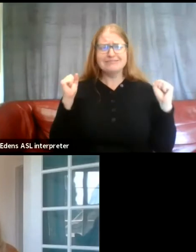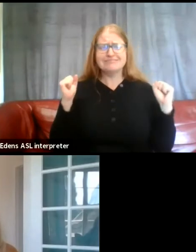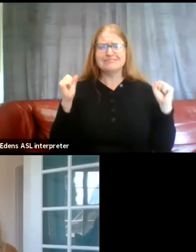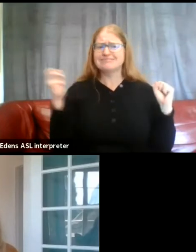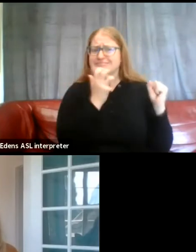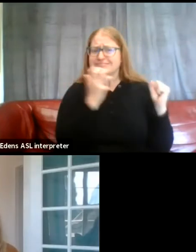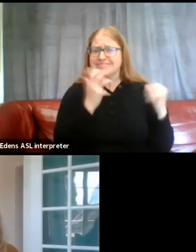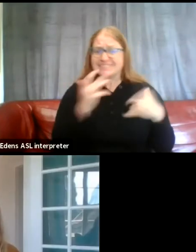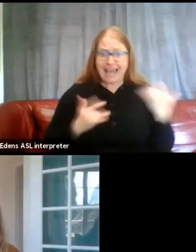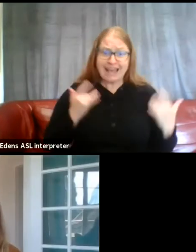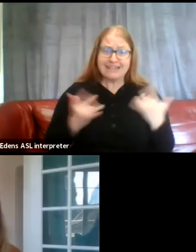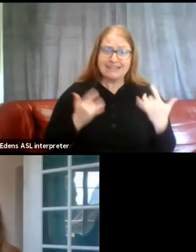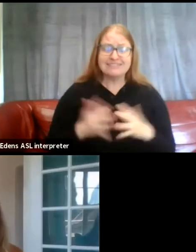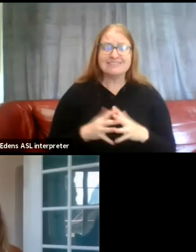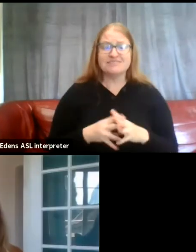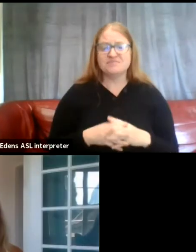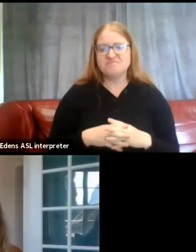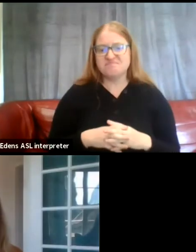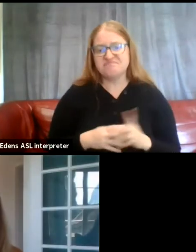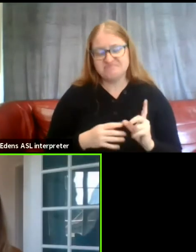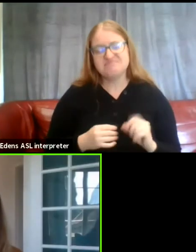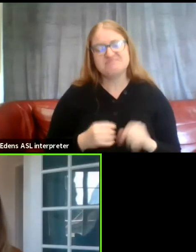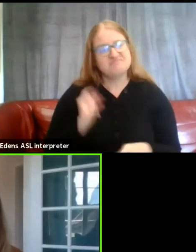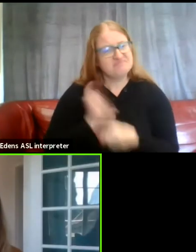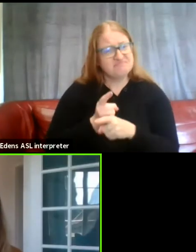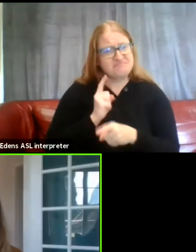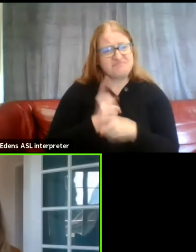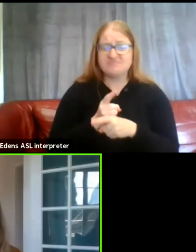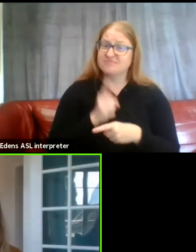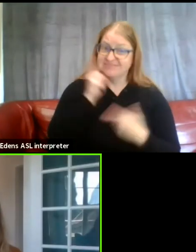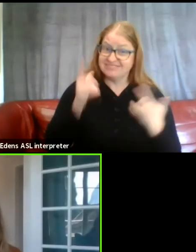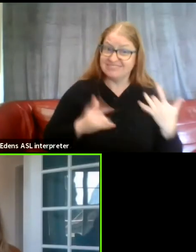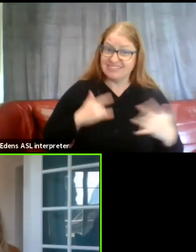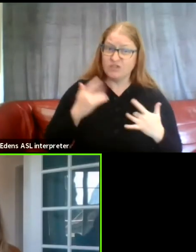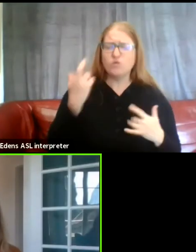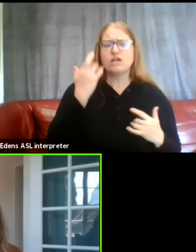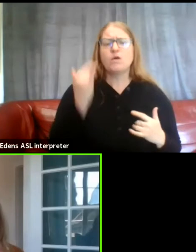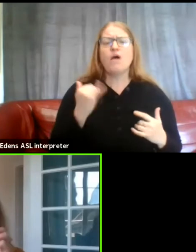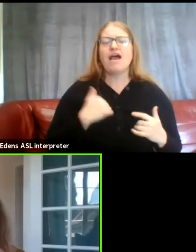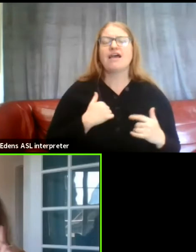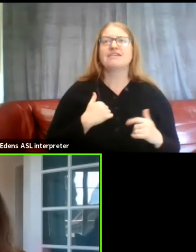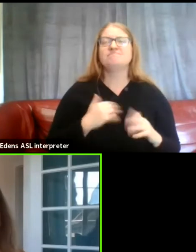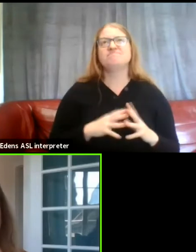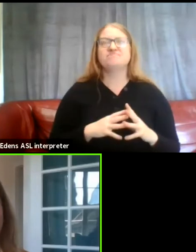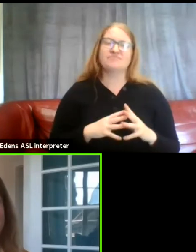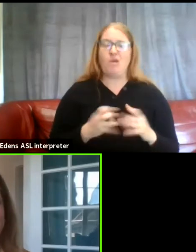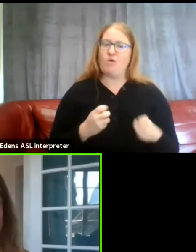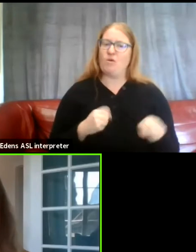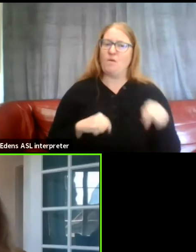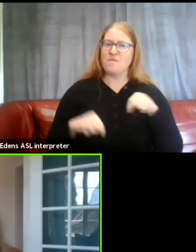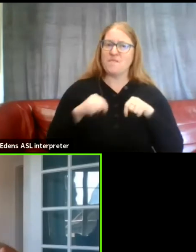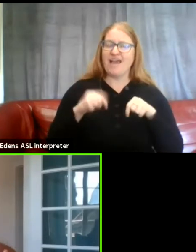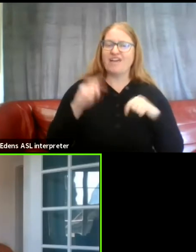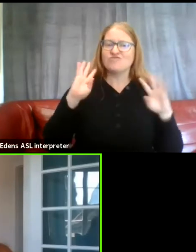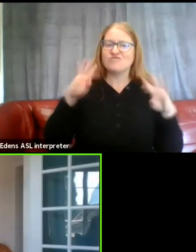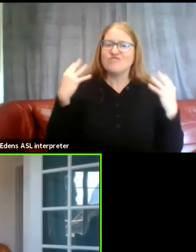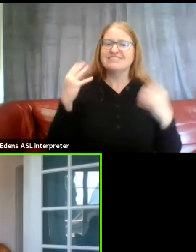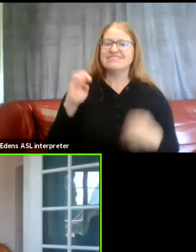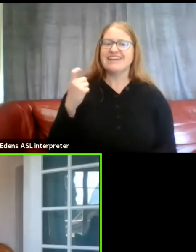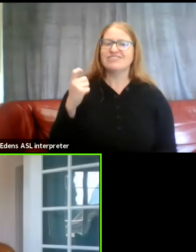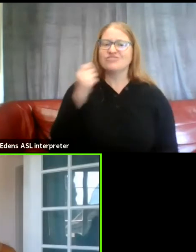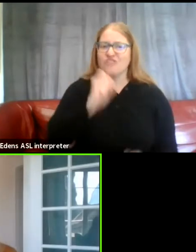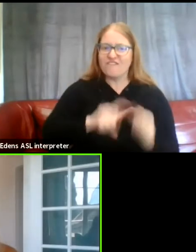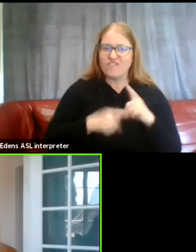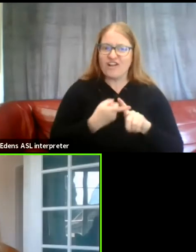It's exciting. It is really exciting. The reason why I say, I just want to go back to Crazy Ex-Girlfriend and the